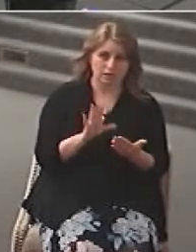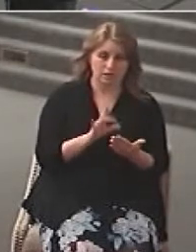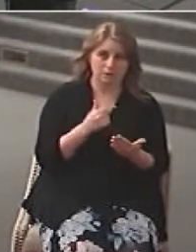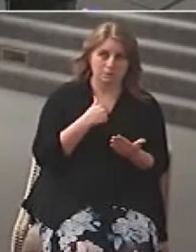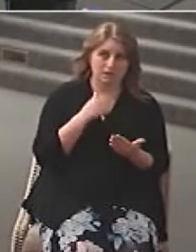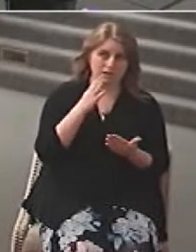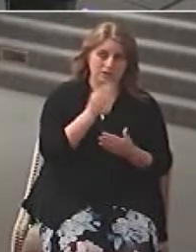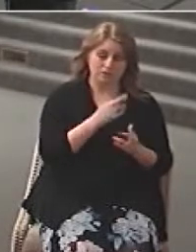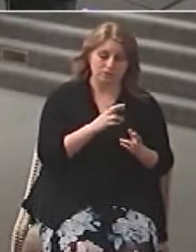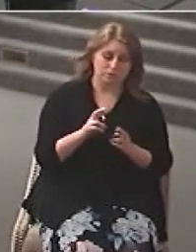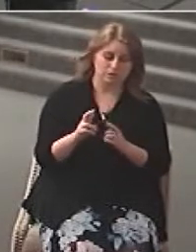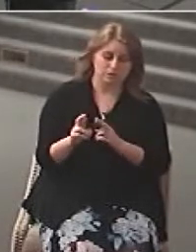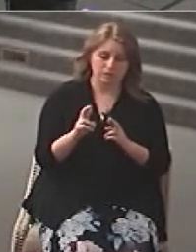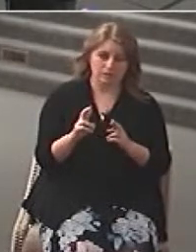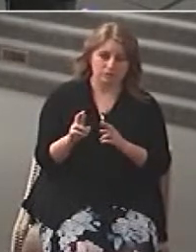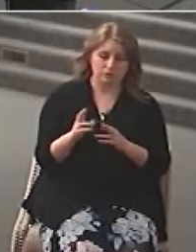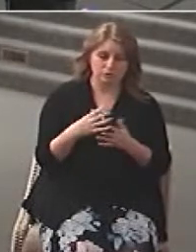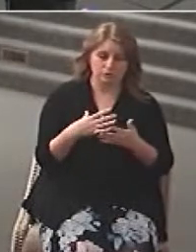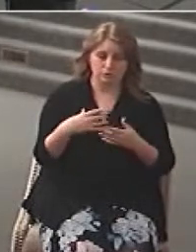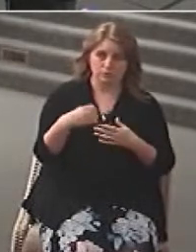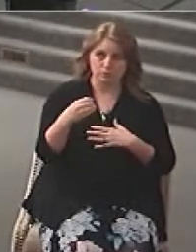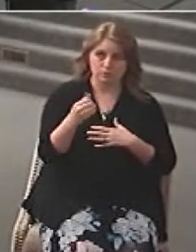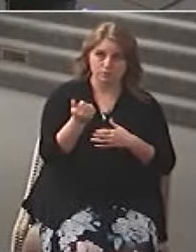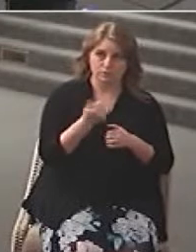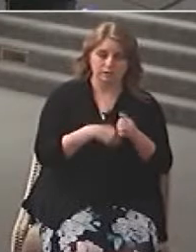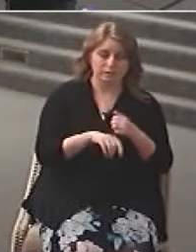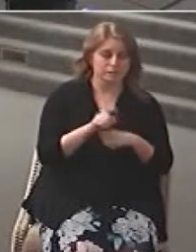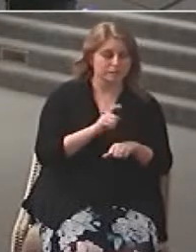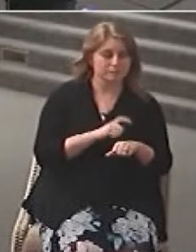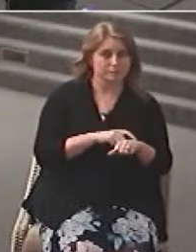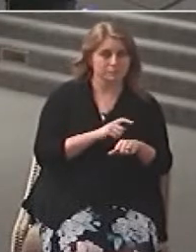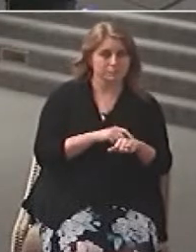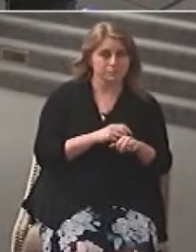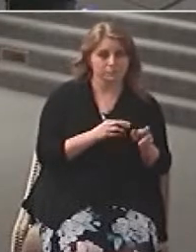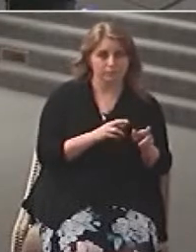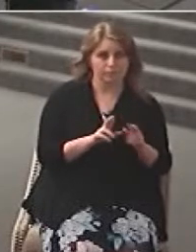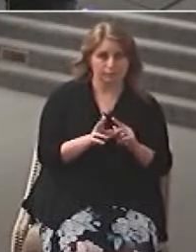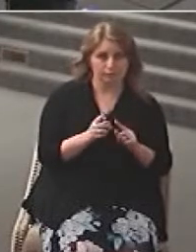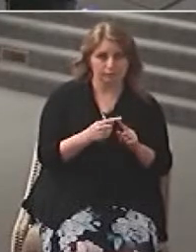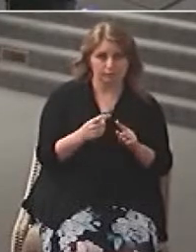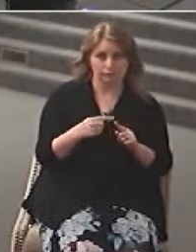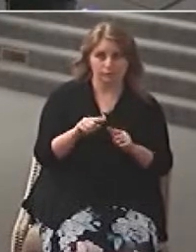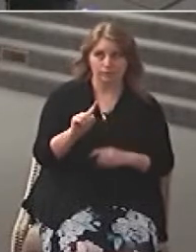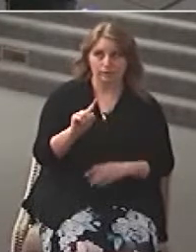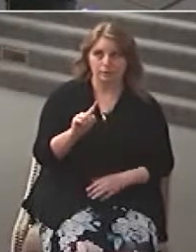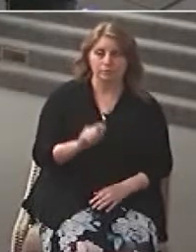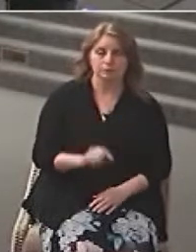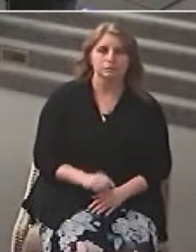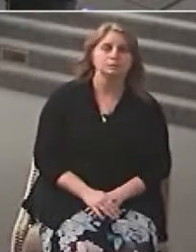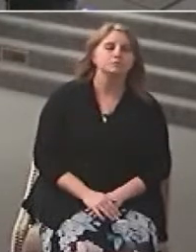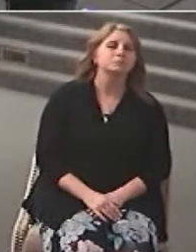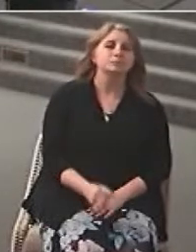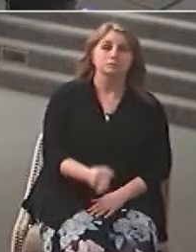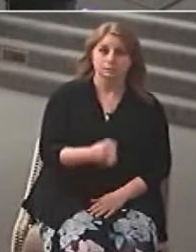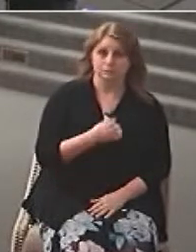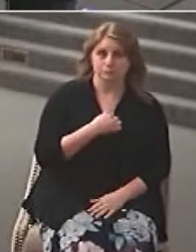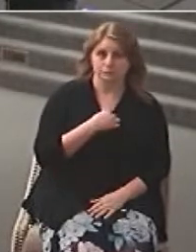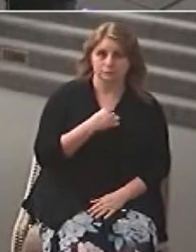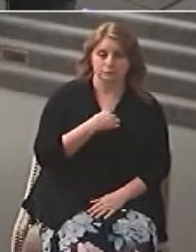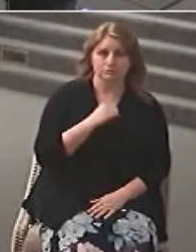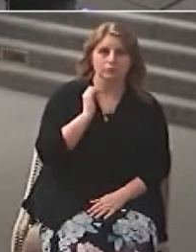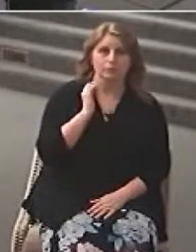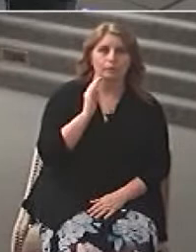and be ready to go any hour. I